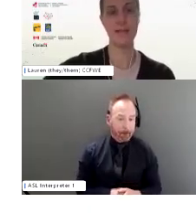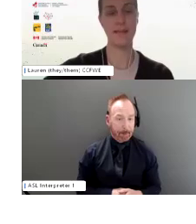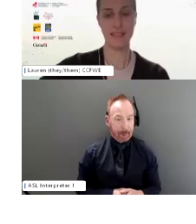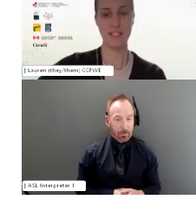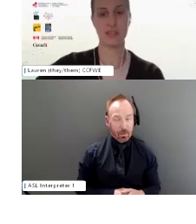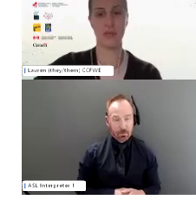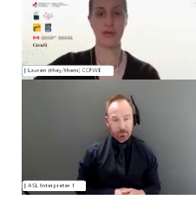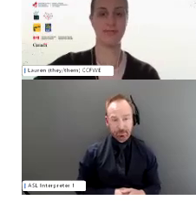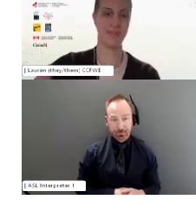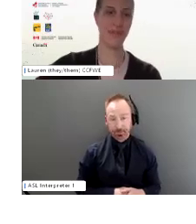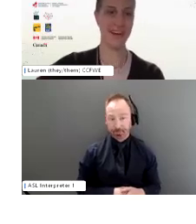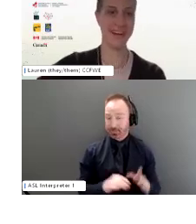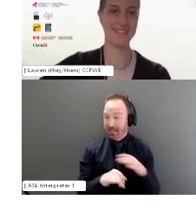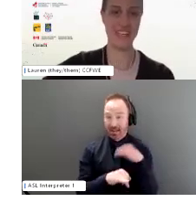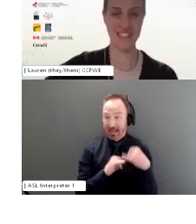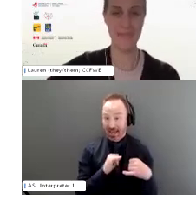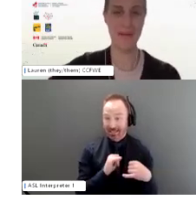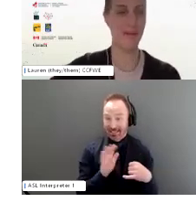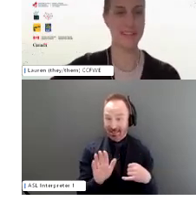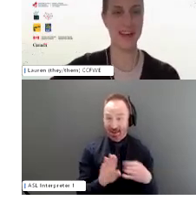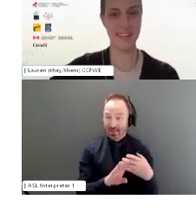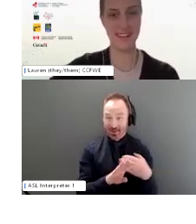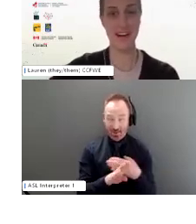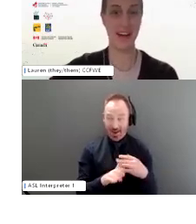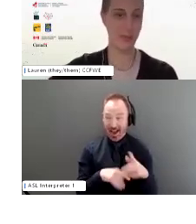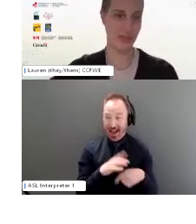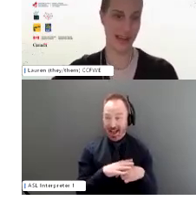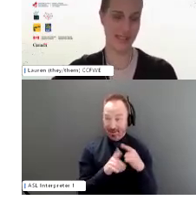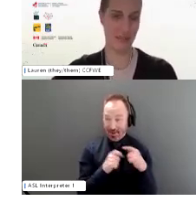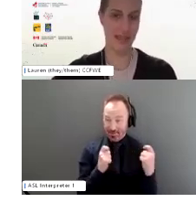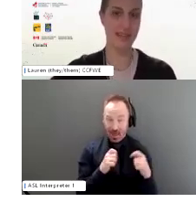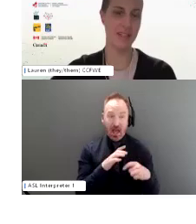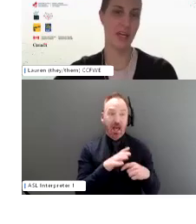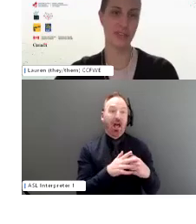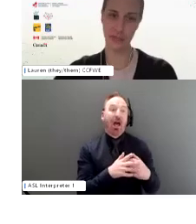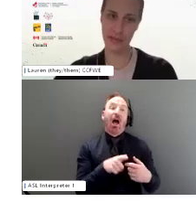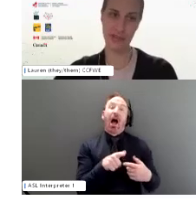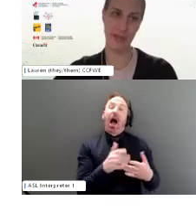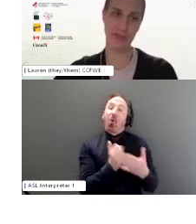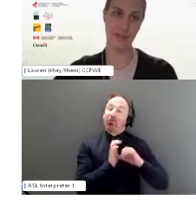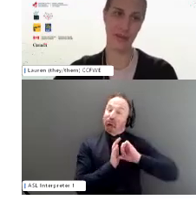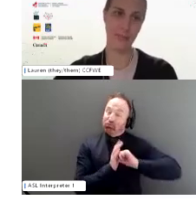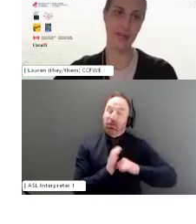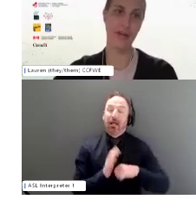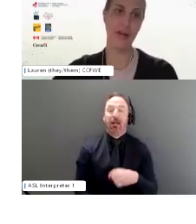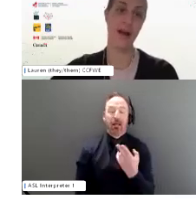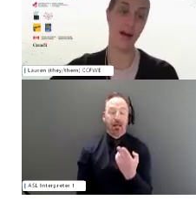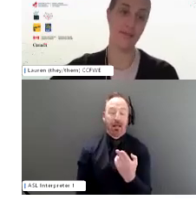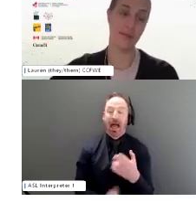And then lastly, before I finish up, I wanted to highlight our Help Us Rise campaign. So throughout the month of